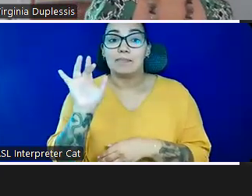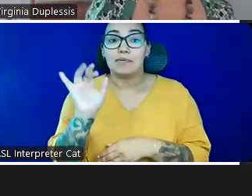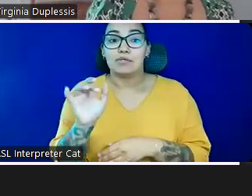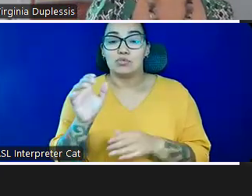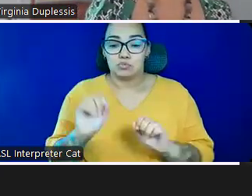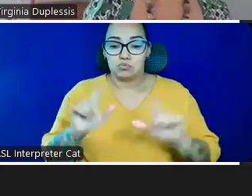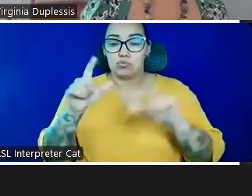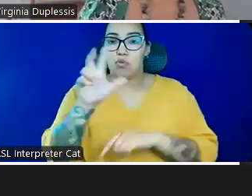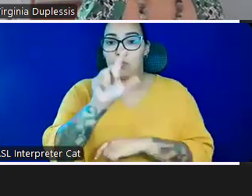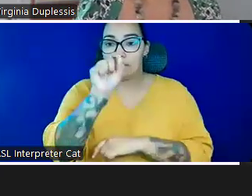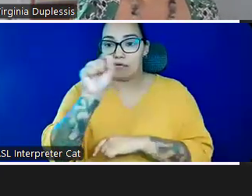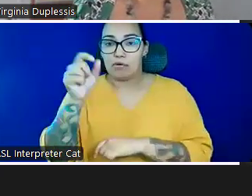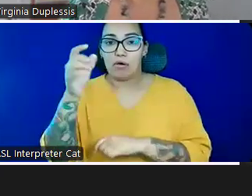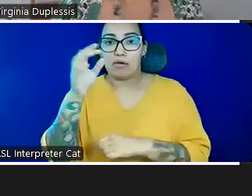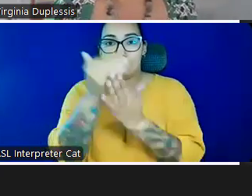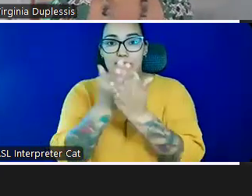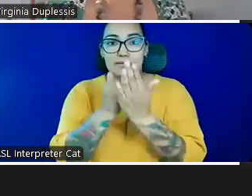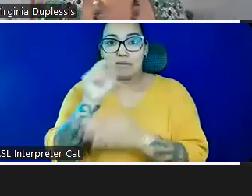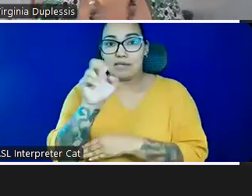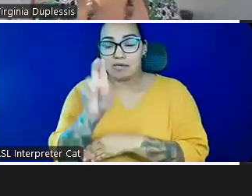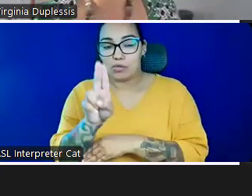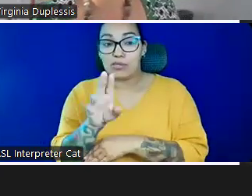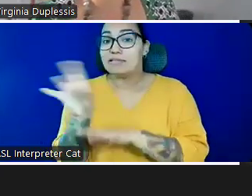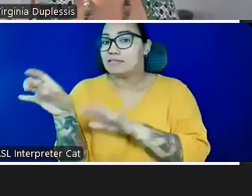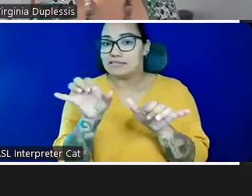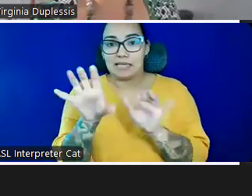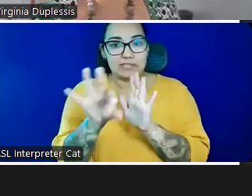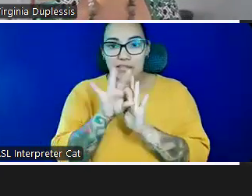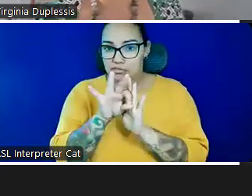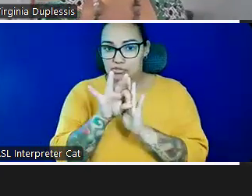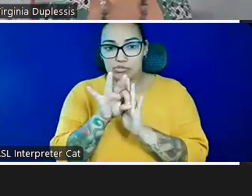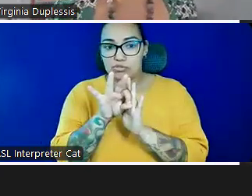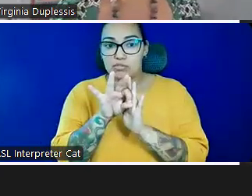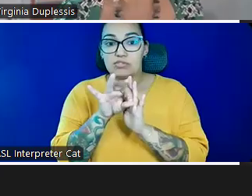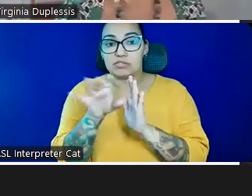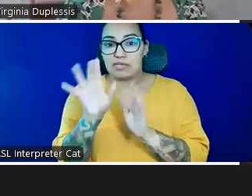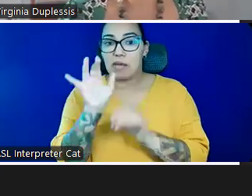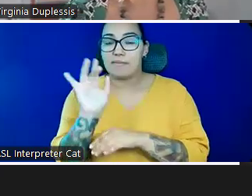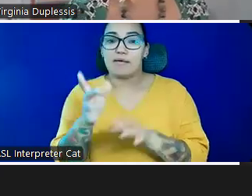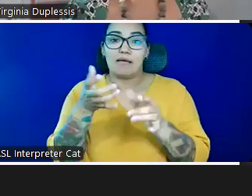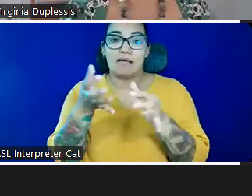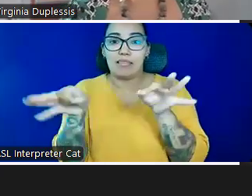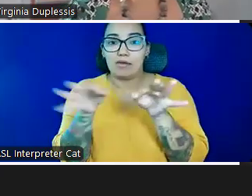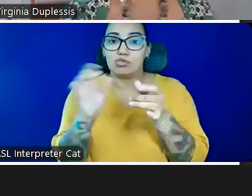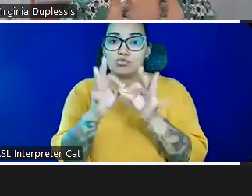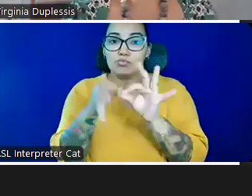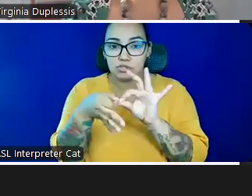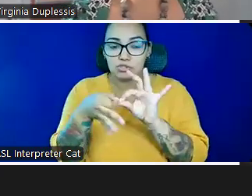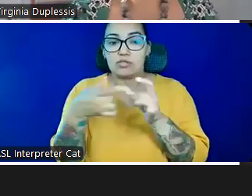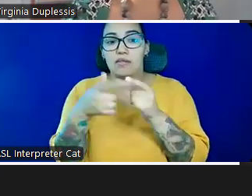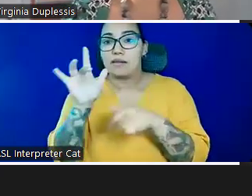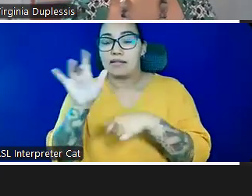menu and do the same selection, just select language interpretation and then